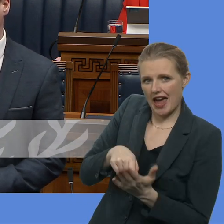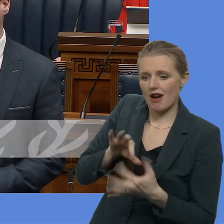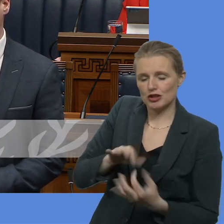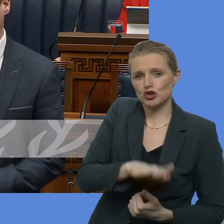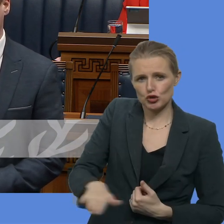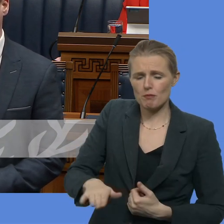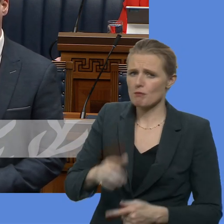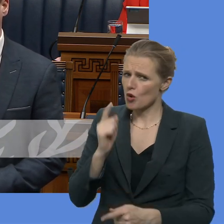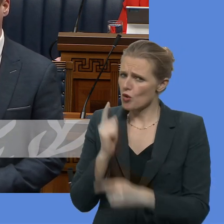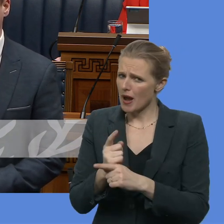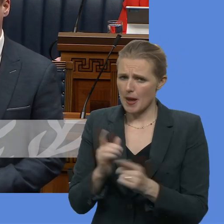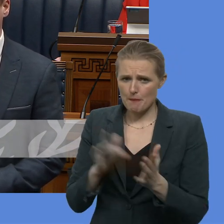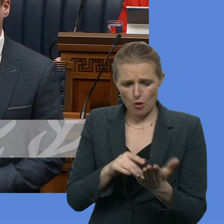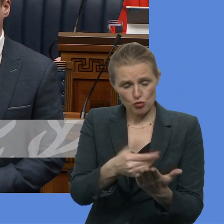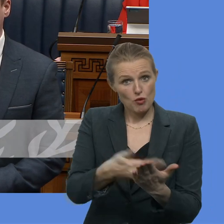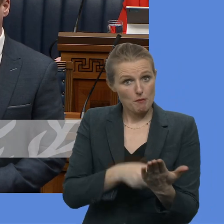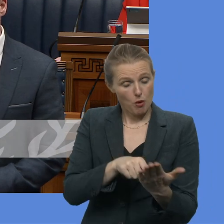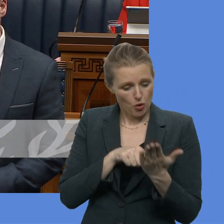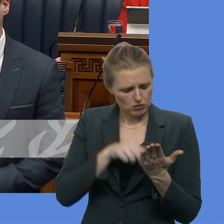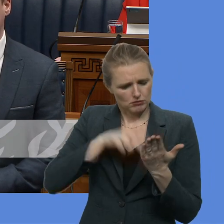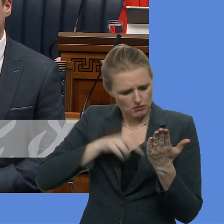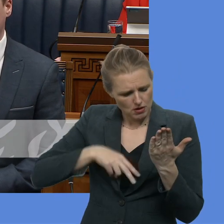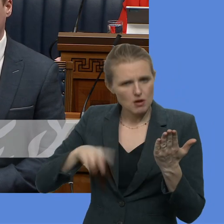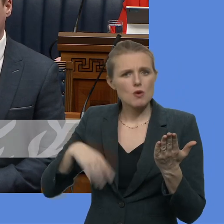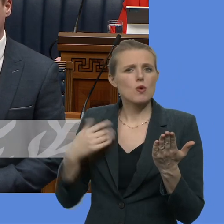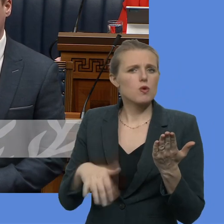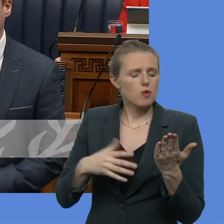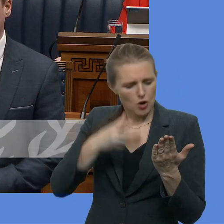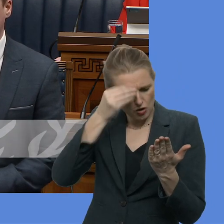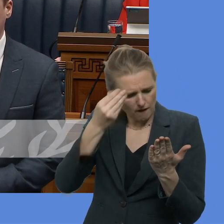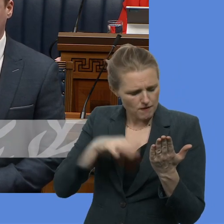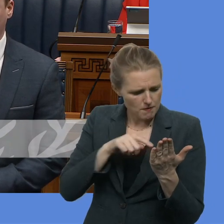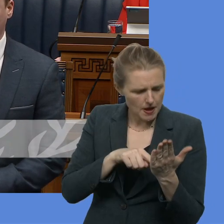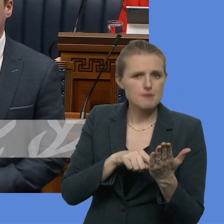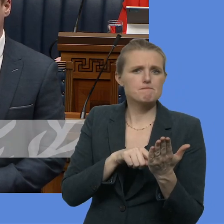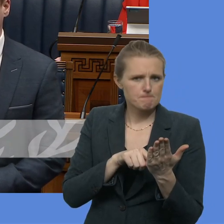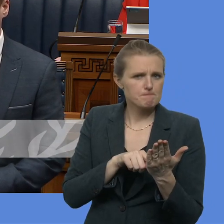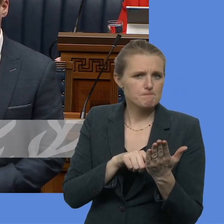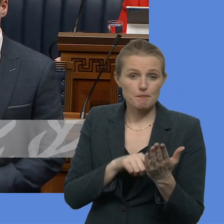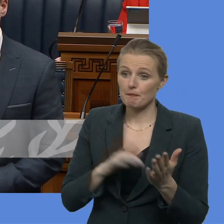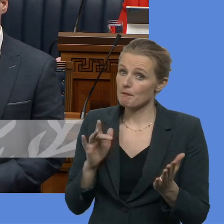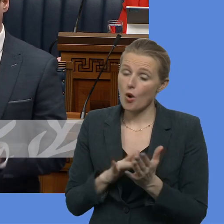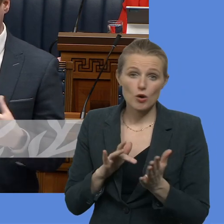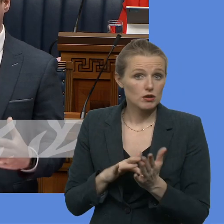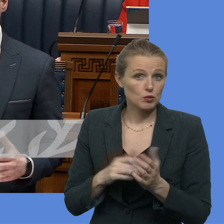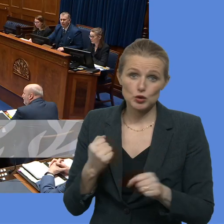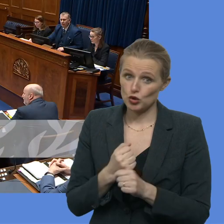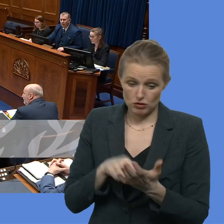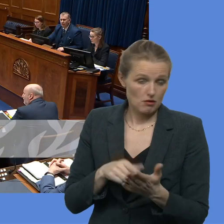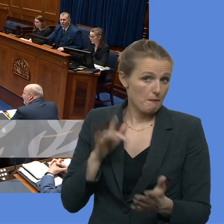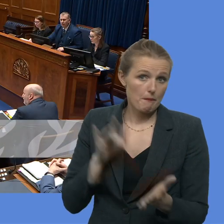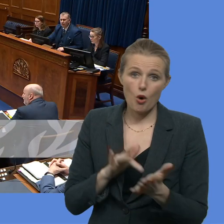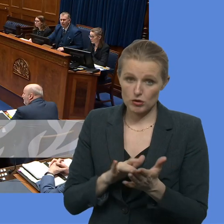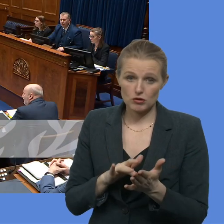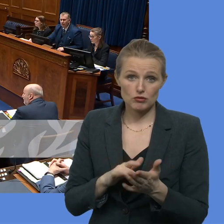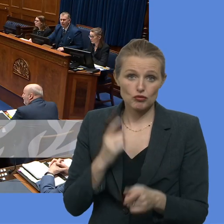to consider that, look at the learning that can be taken from that. I think it's important that we do that. It is important that we go out